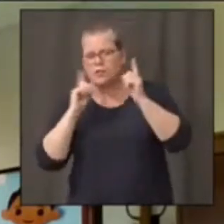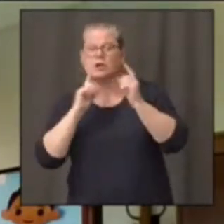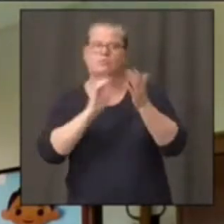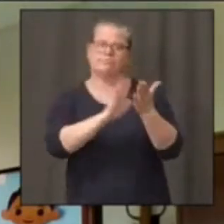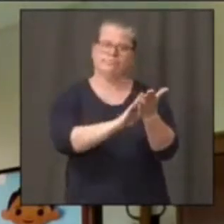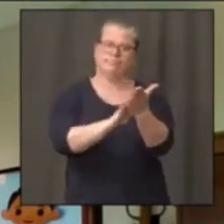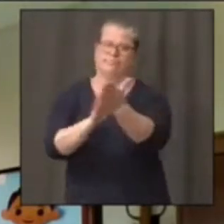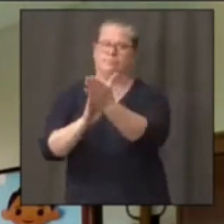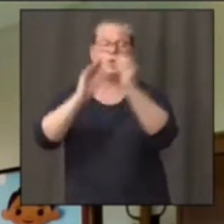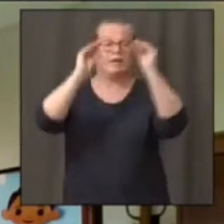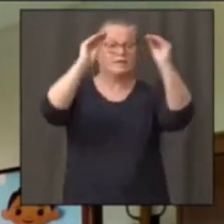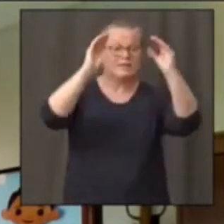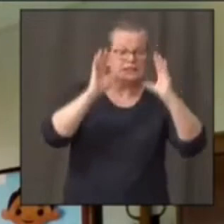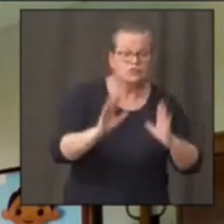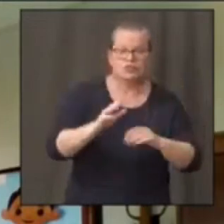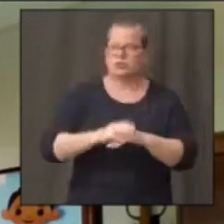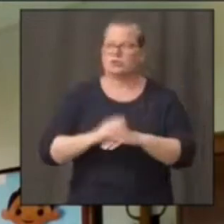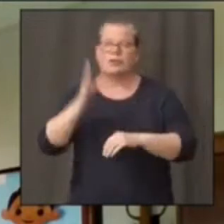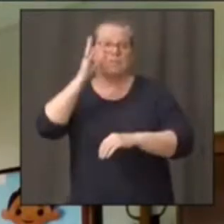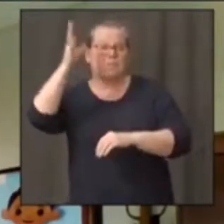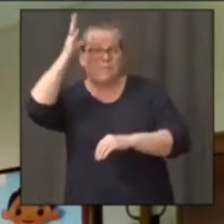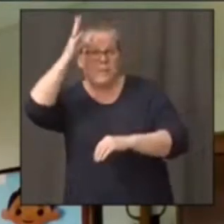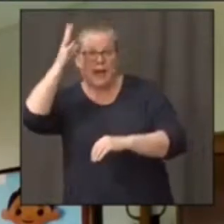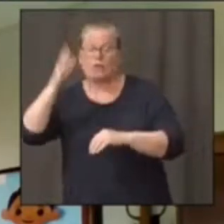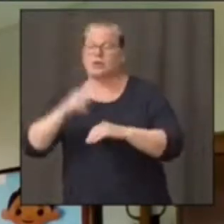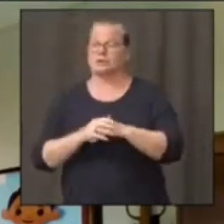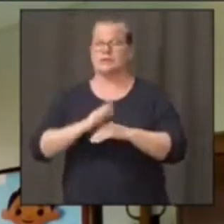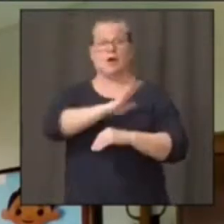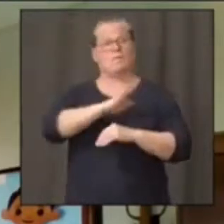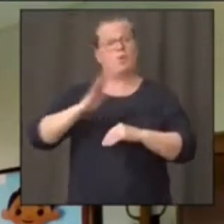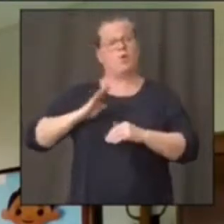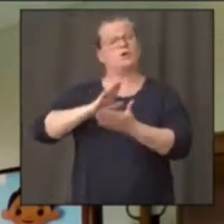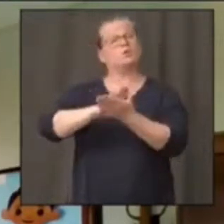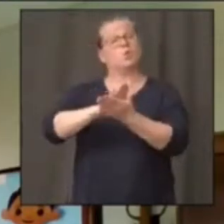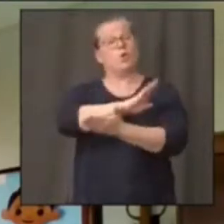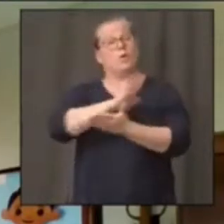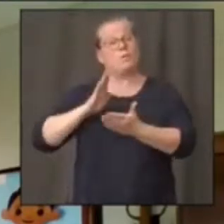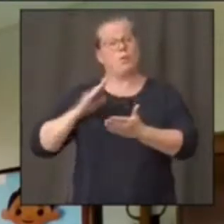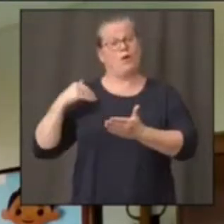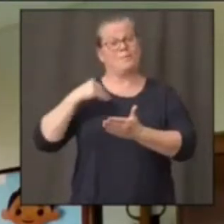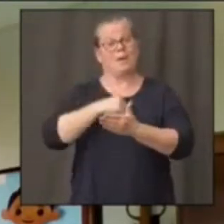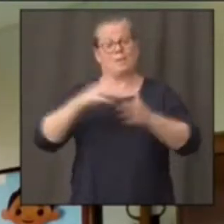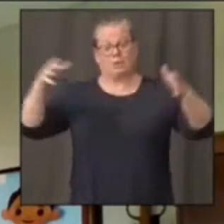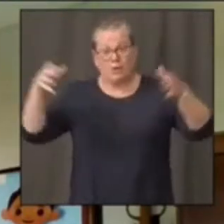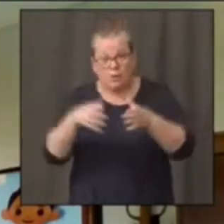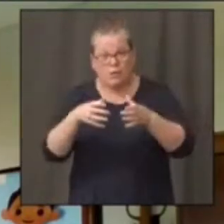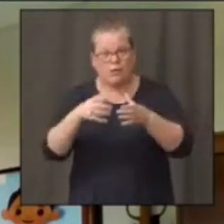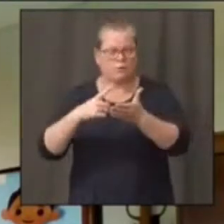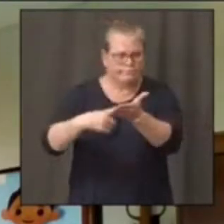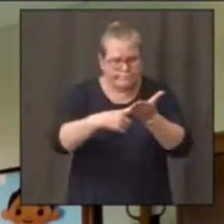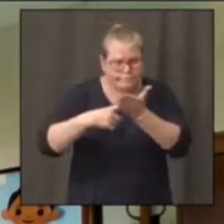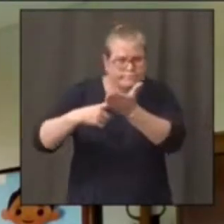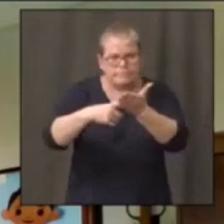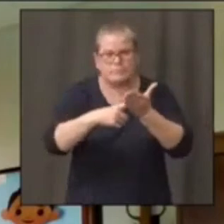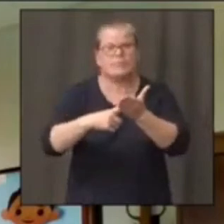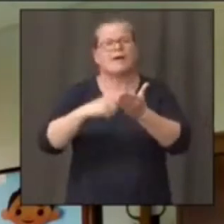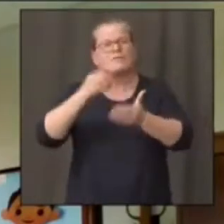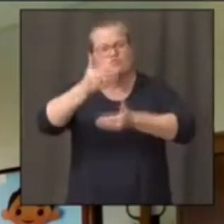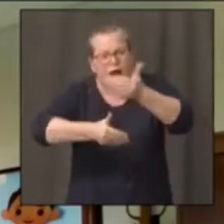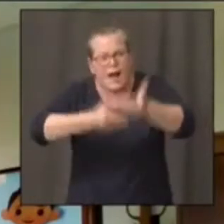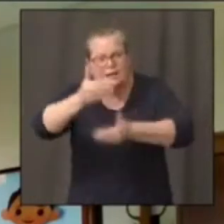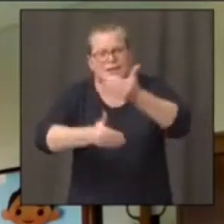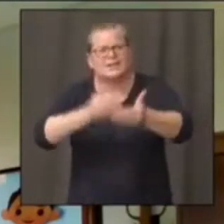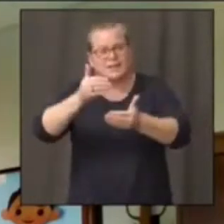members all coming together. There's processes for local plans to be vetted publicly. And I think that that's critically important, that